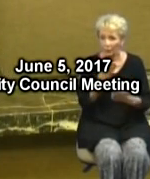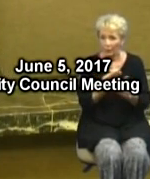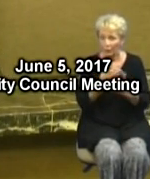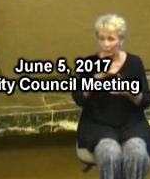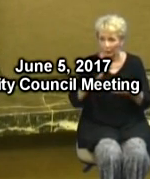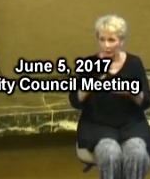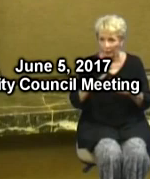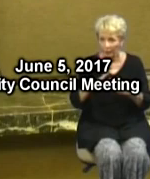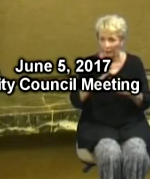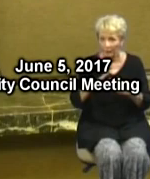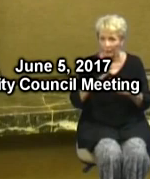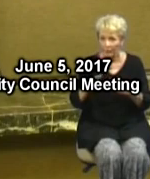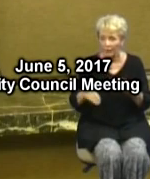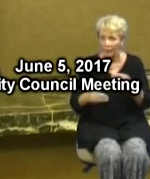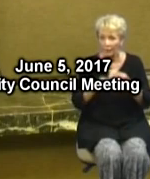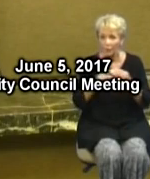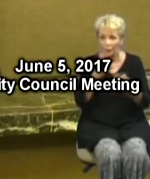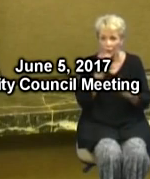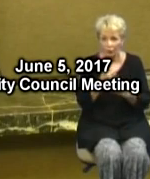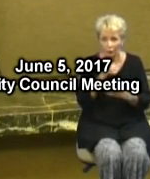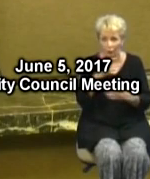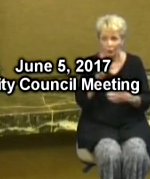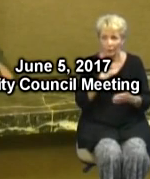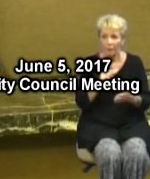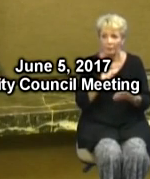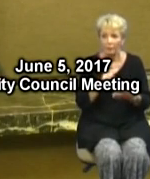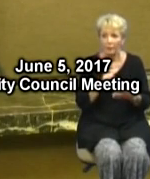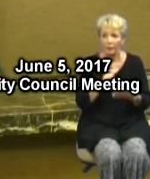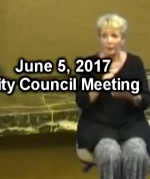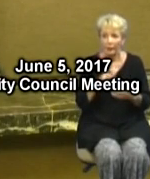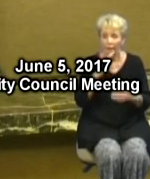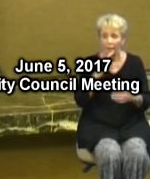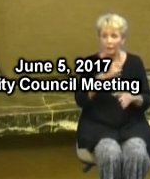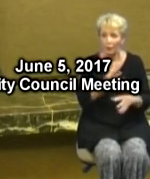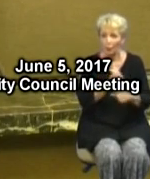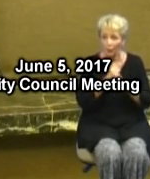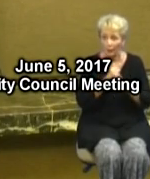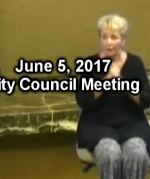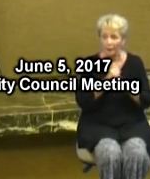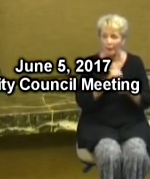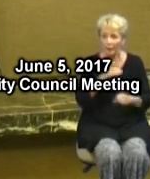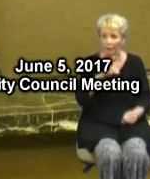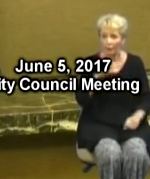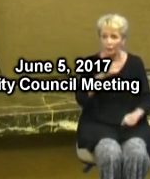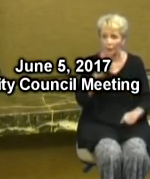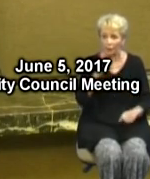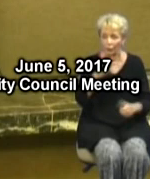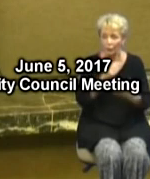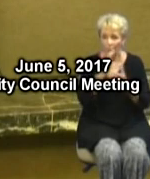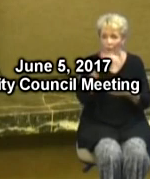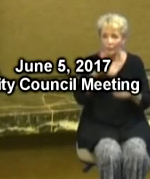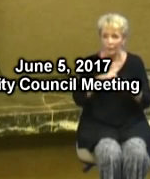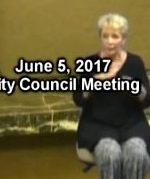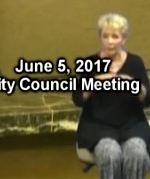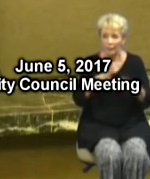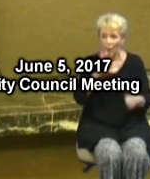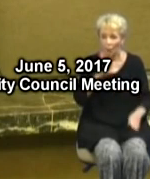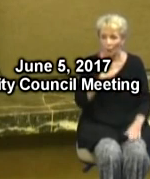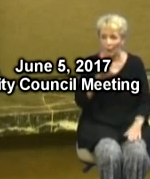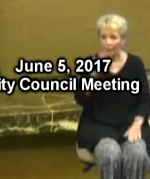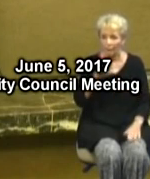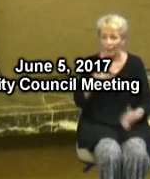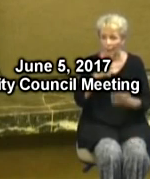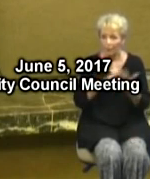amendment, which is good news. It is to receive ARC grant money for a downtown Wi-Fi